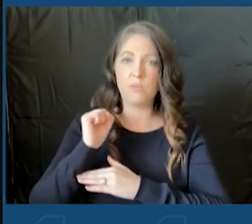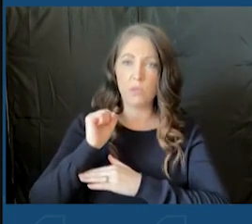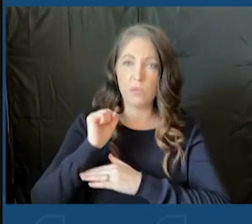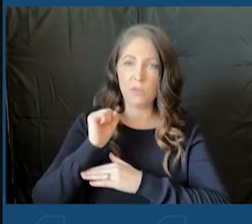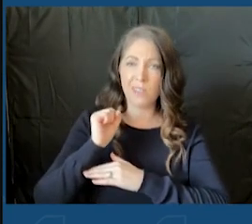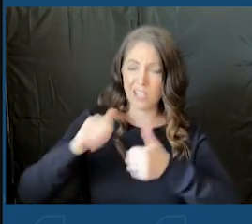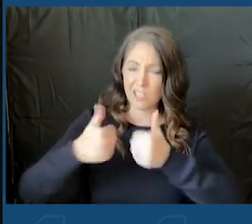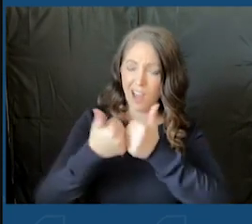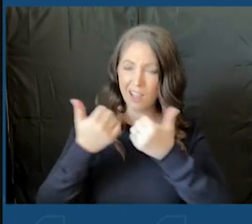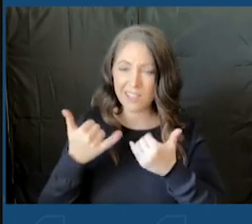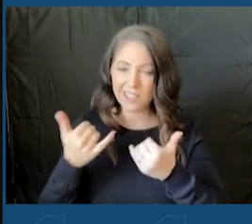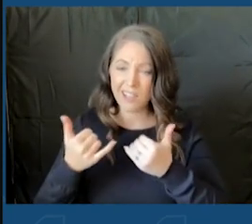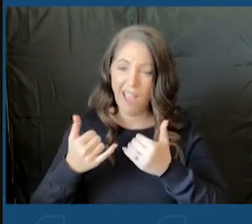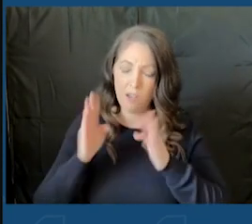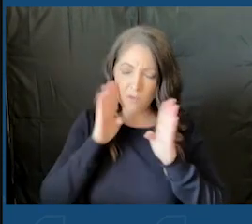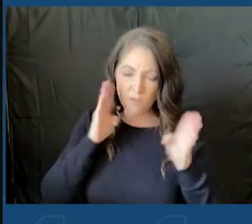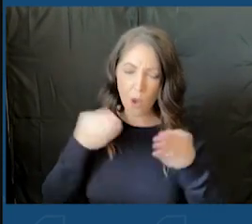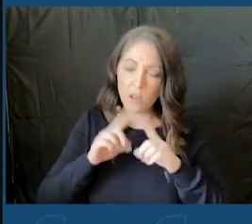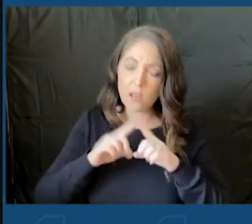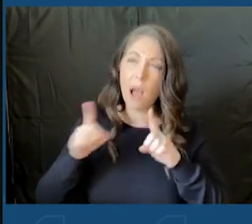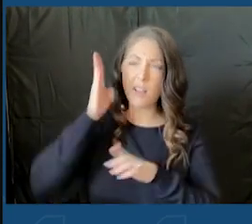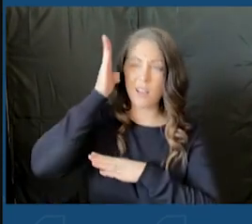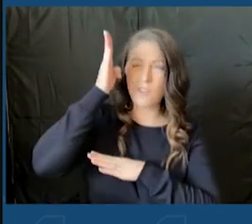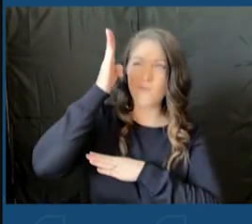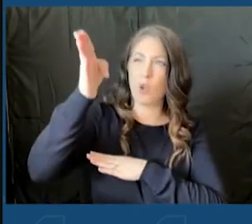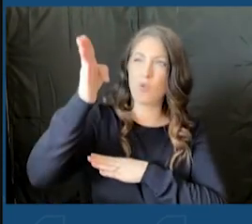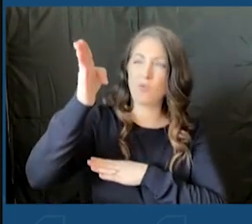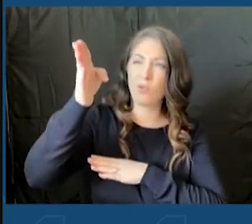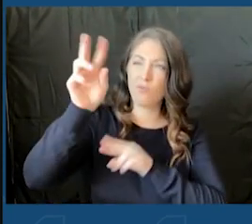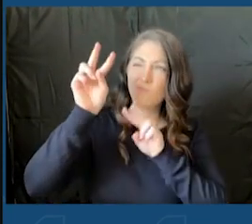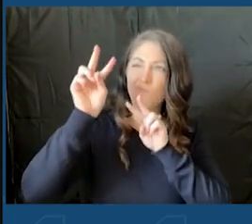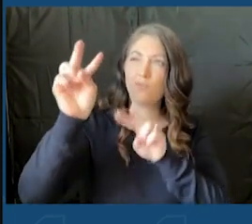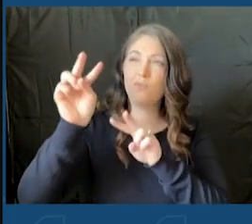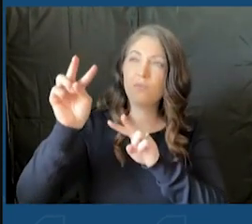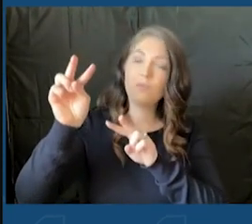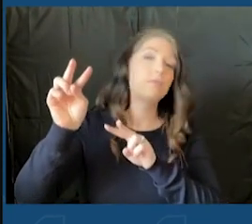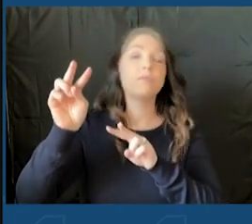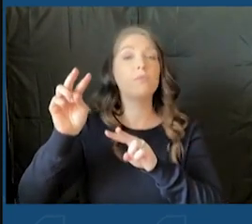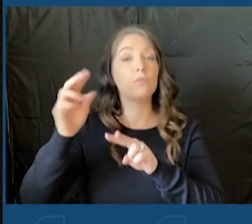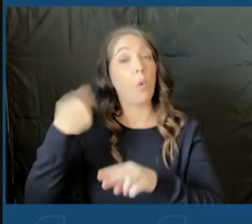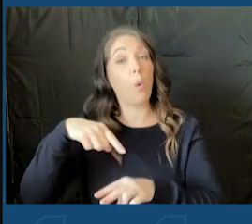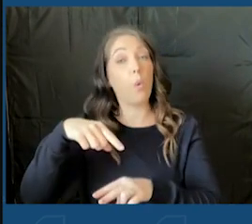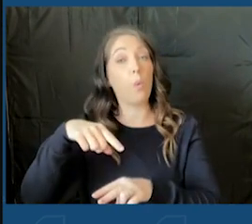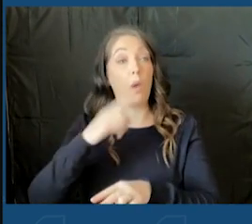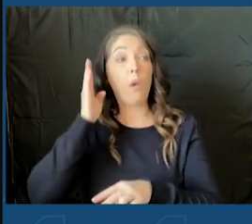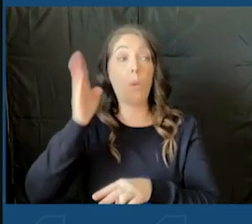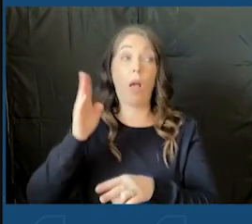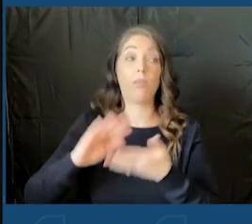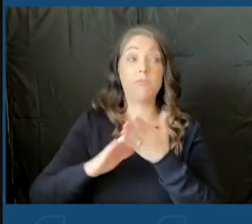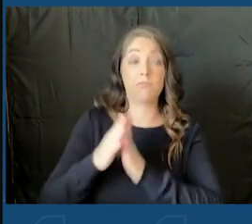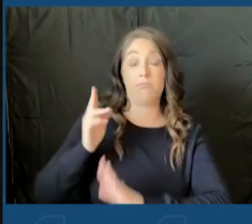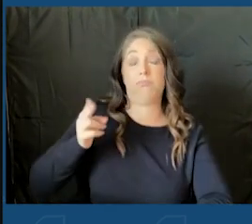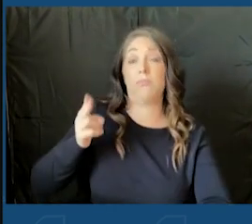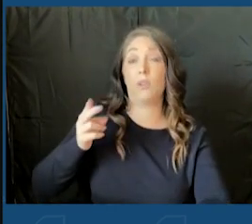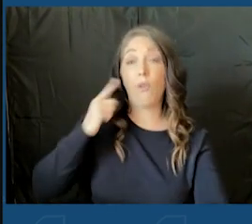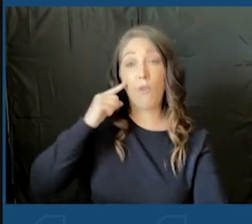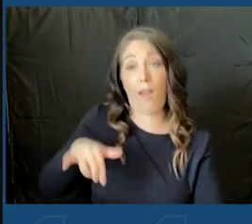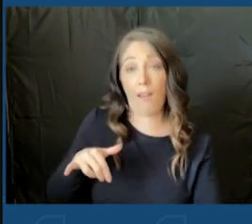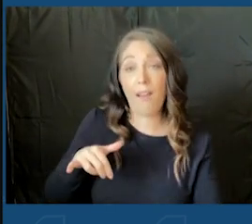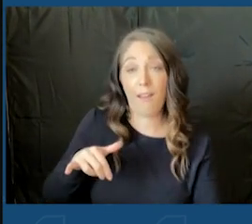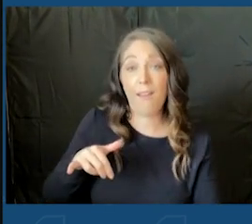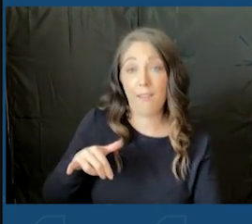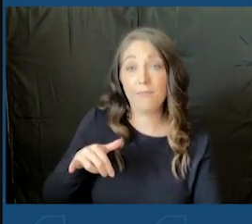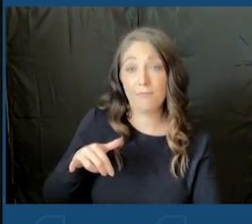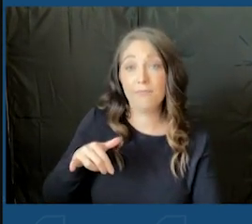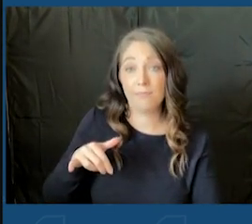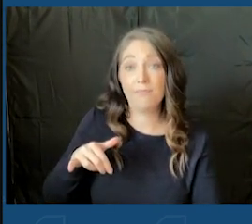eye on the future. Our eyes are still on the future. And that is what we'll be known for. That's what we'll be known for. And that's how you'll be